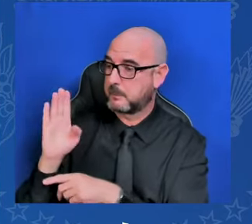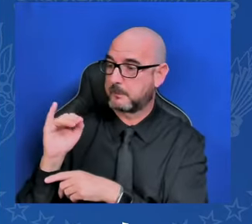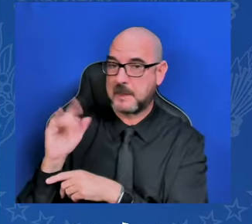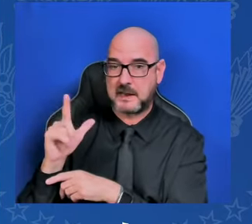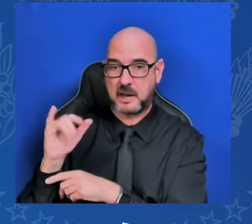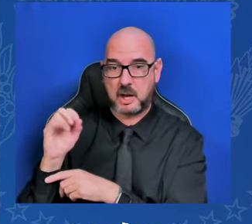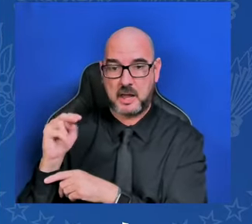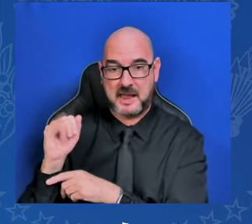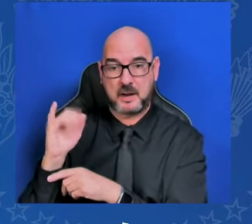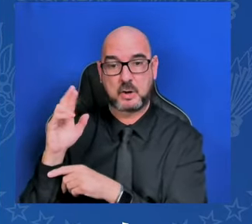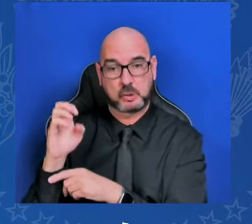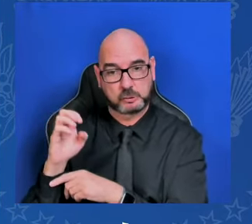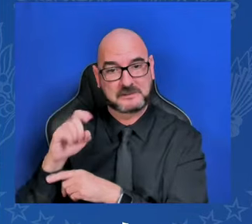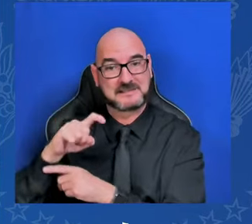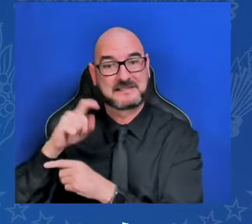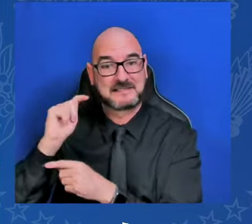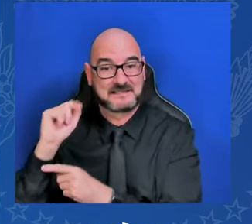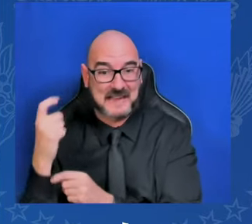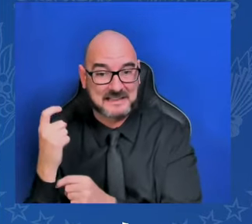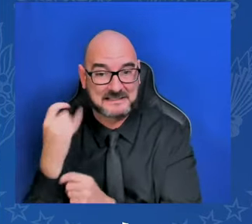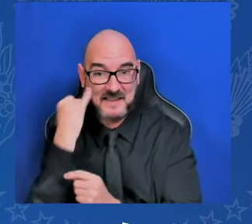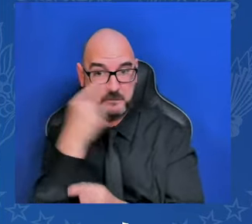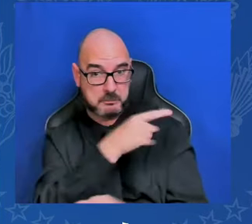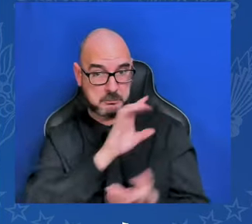$440 billion.